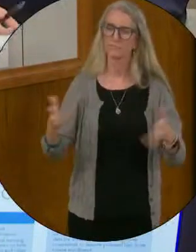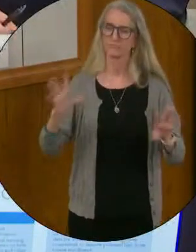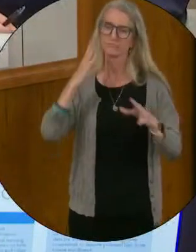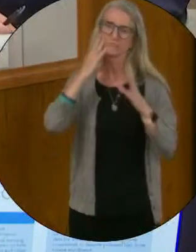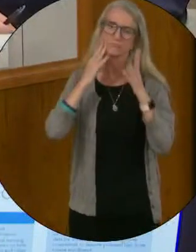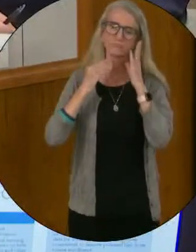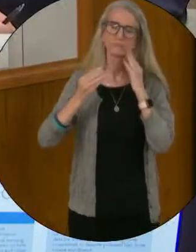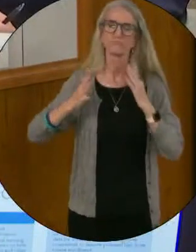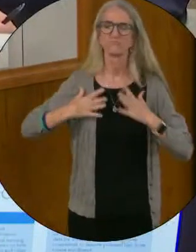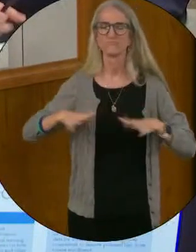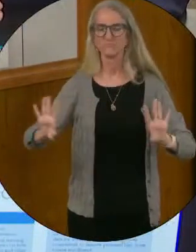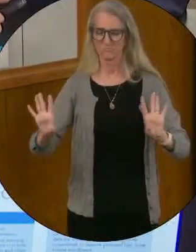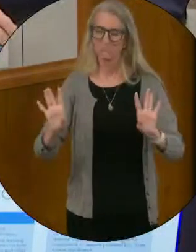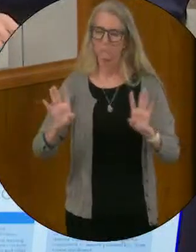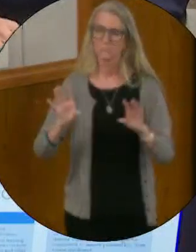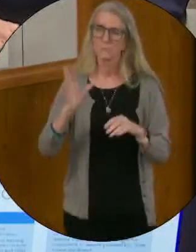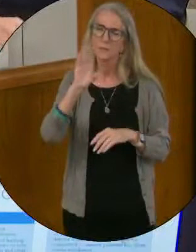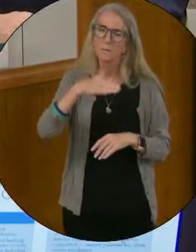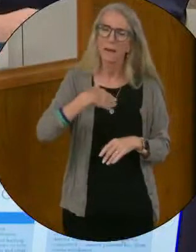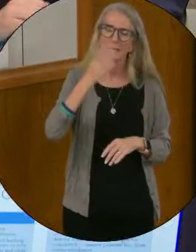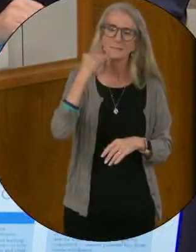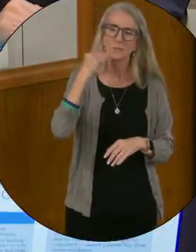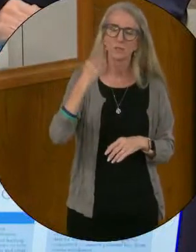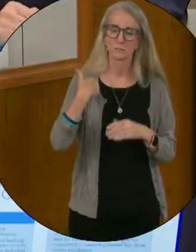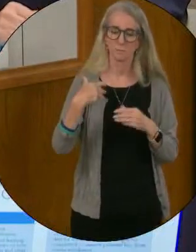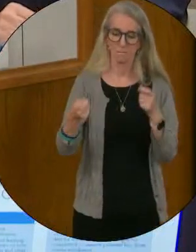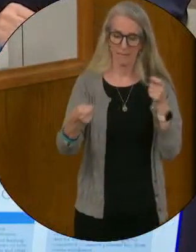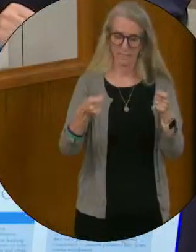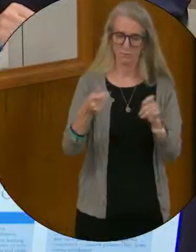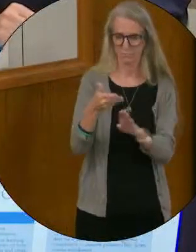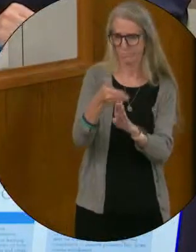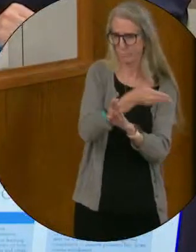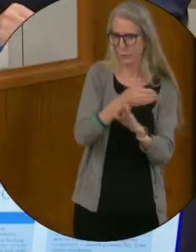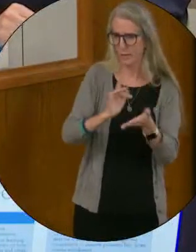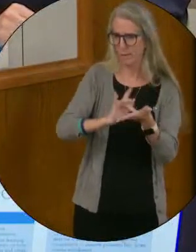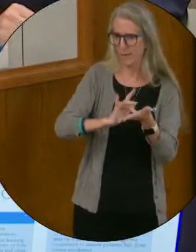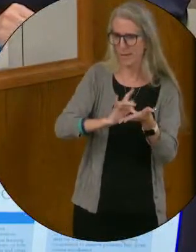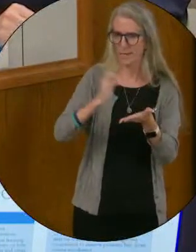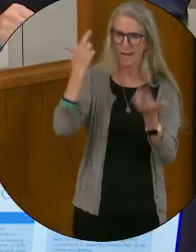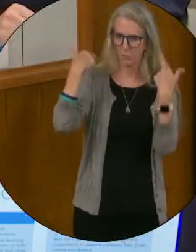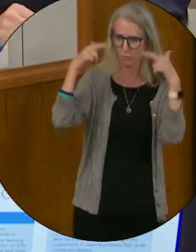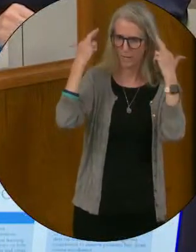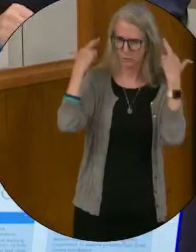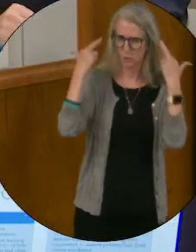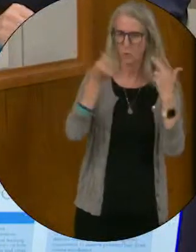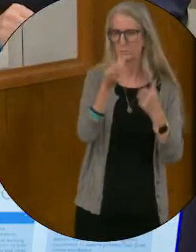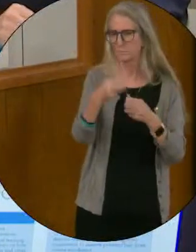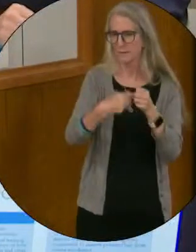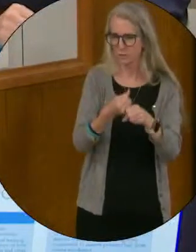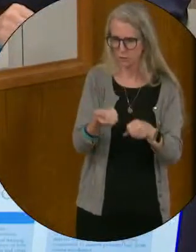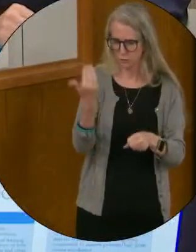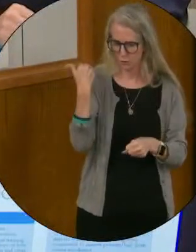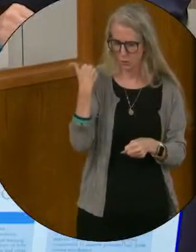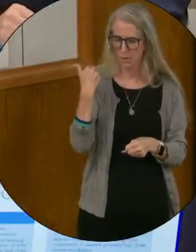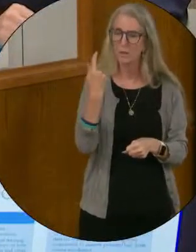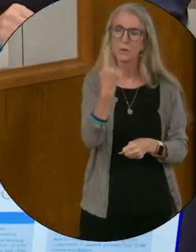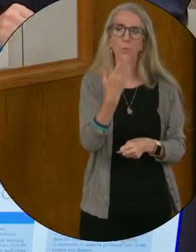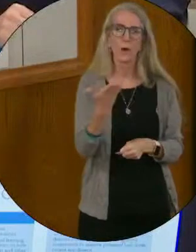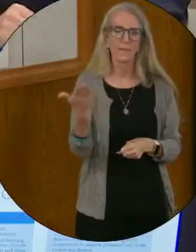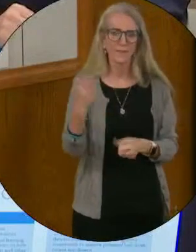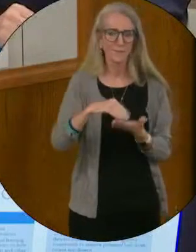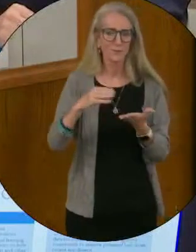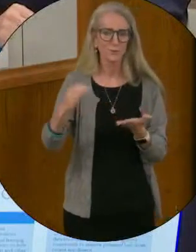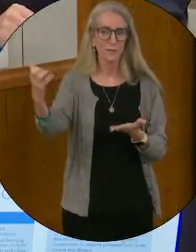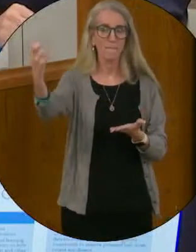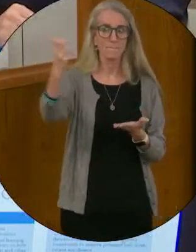my experience in managing, for example, the pre-medical program at Rancho several years ago, one of the things that students would